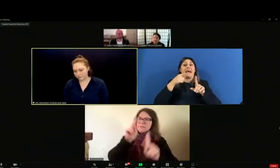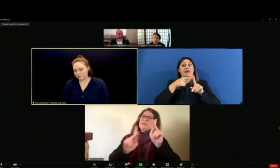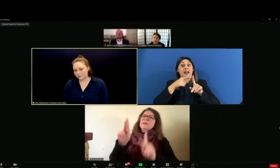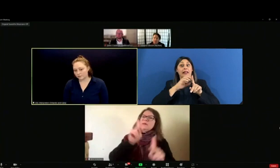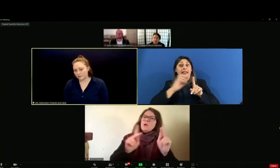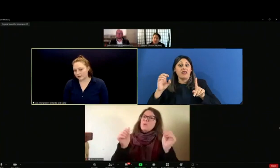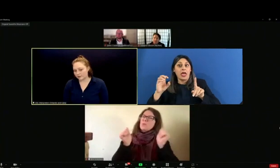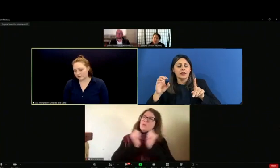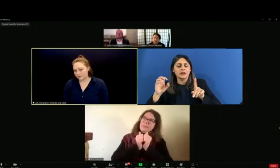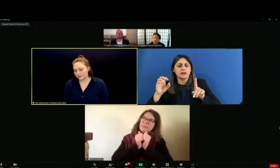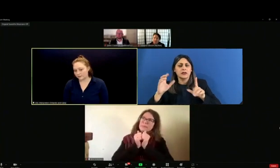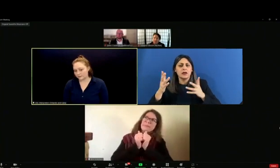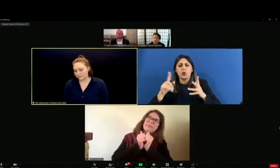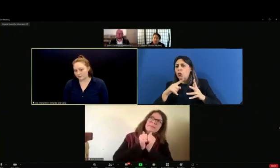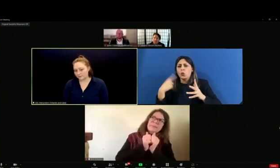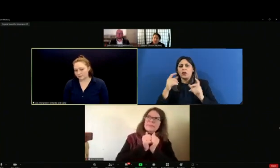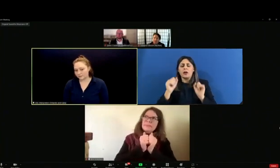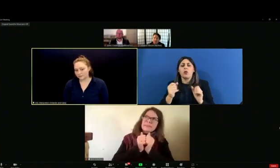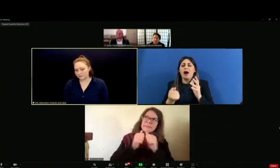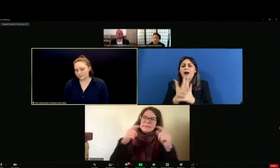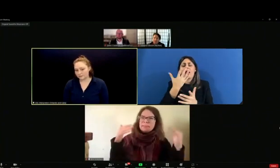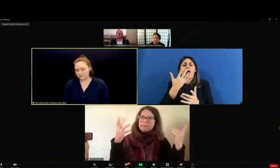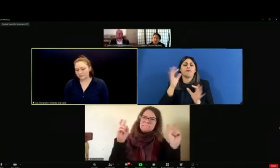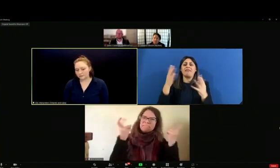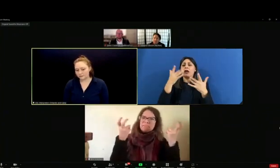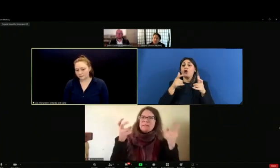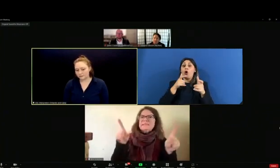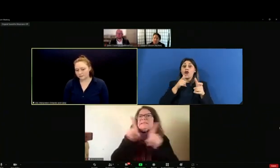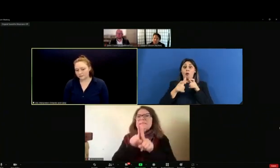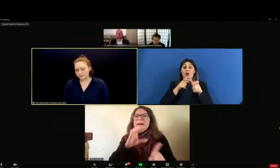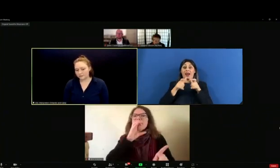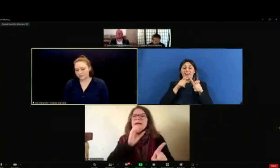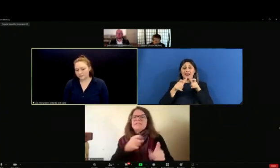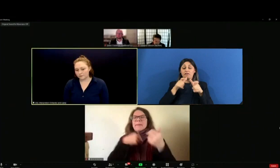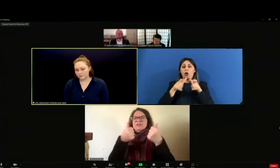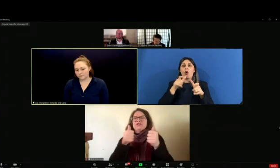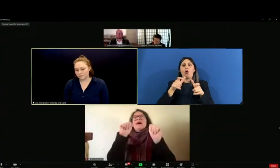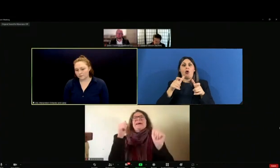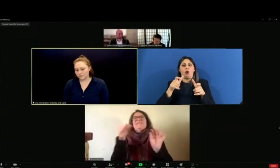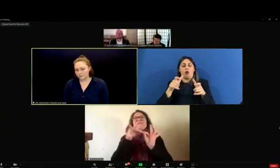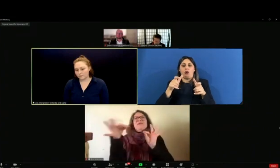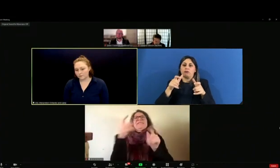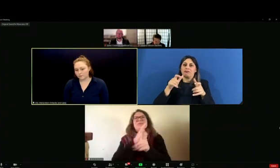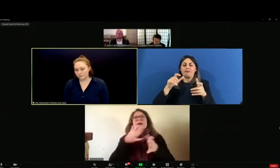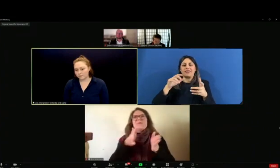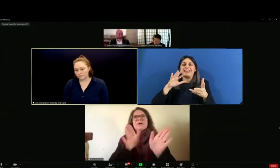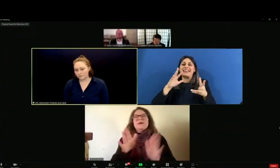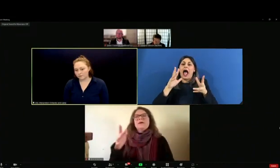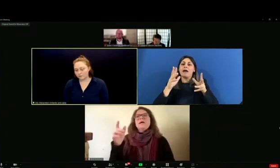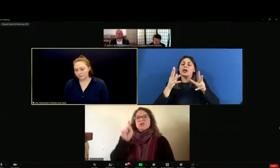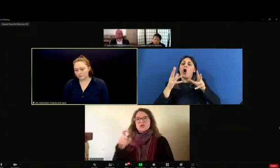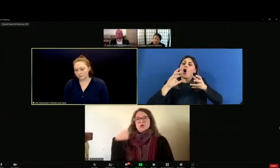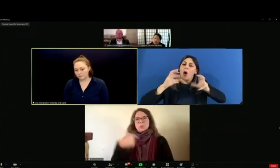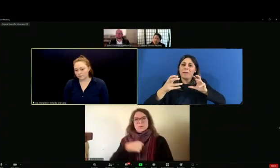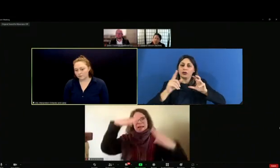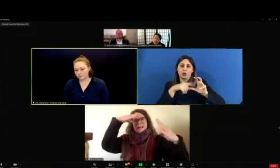complex communicative event. And so with people who are perhaps the same age, I'm